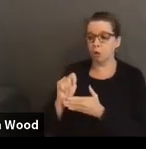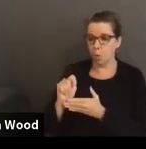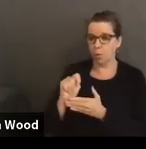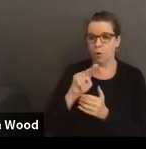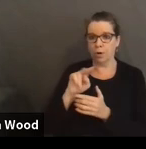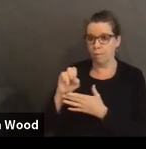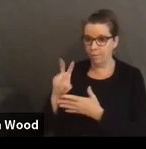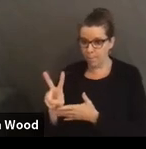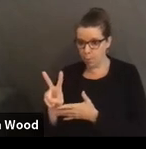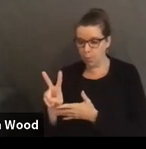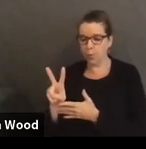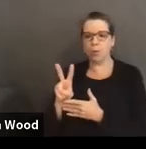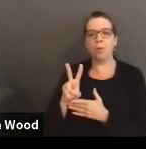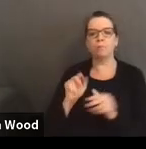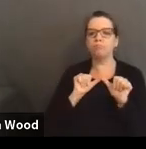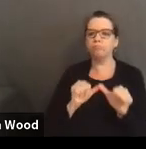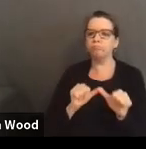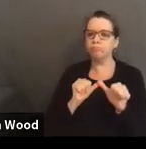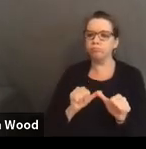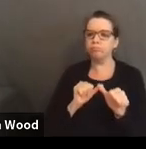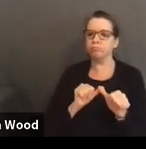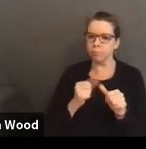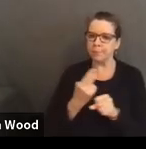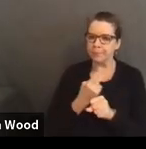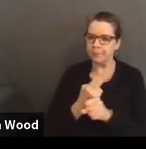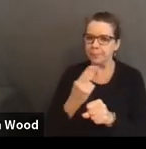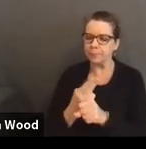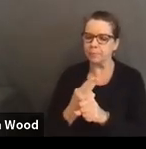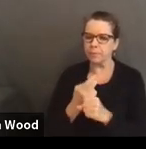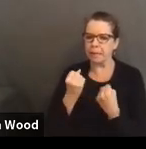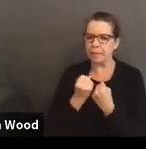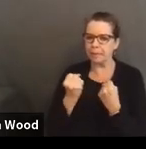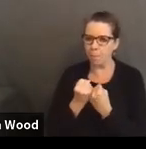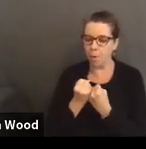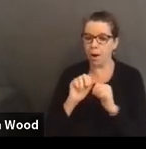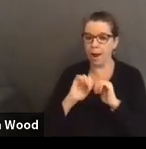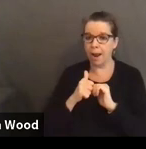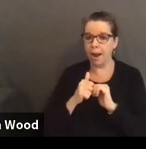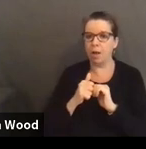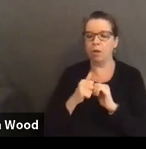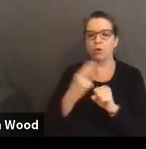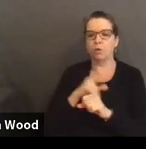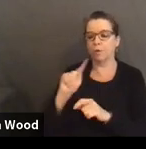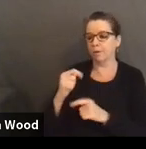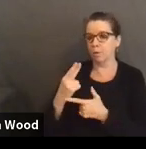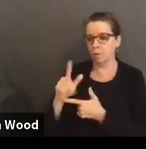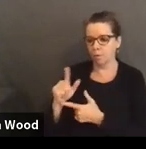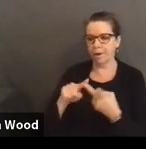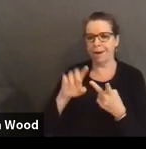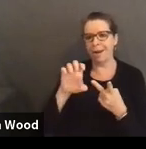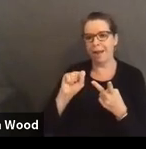November, you're continuing the implementation support by leveraging Texas Home Learning and